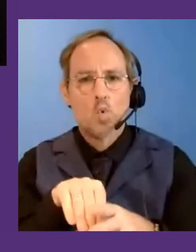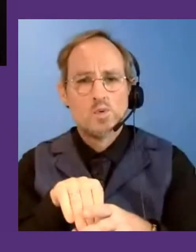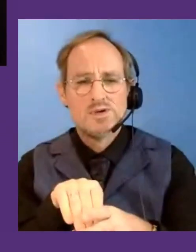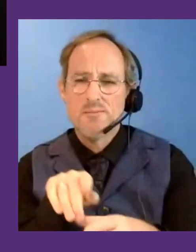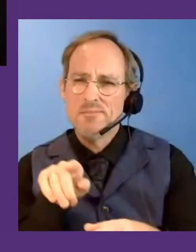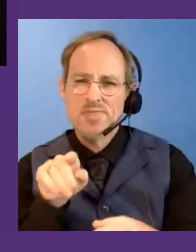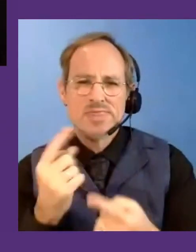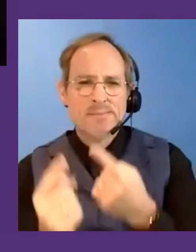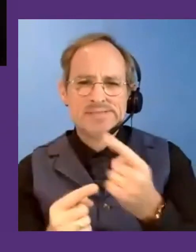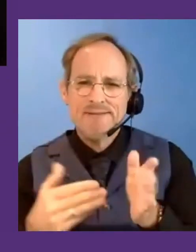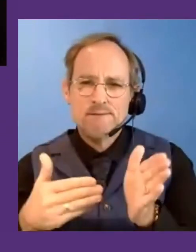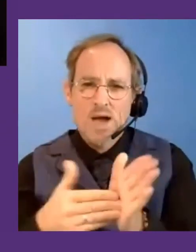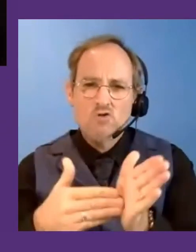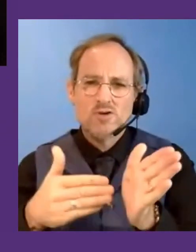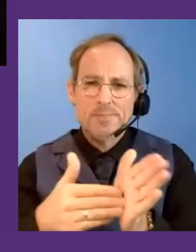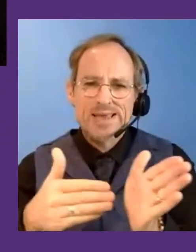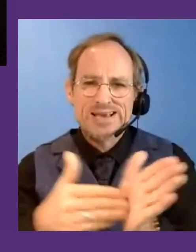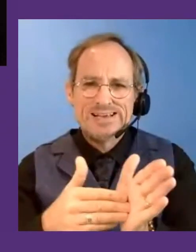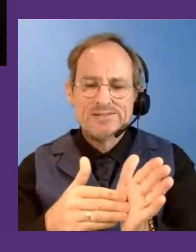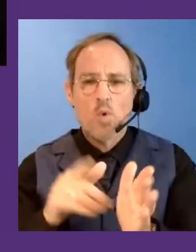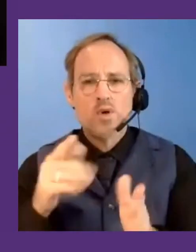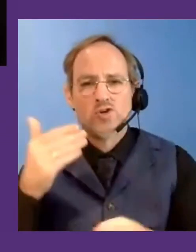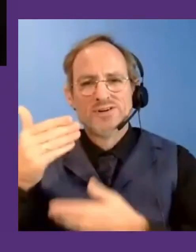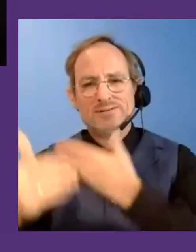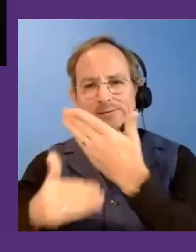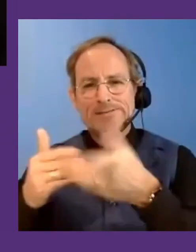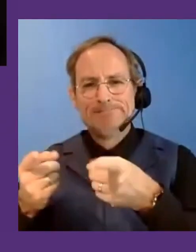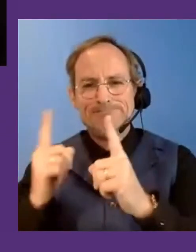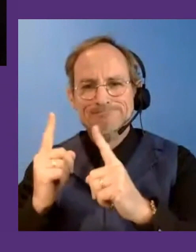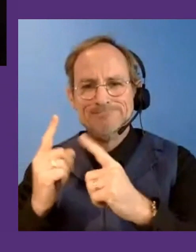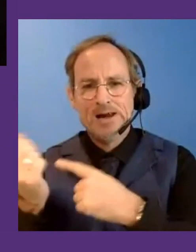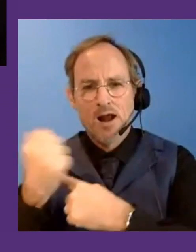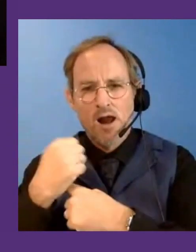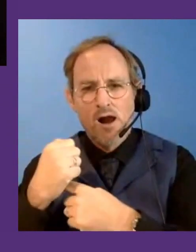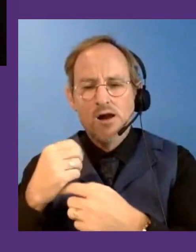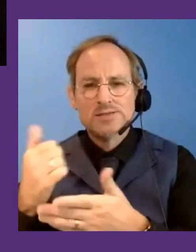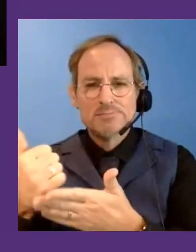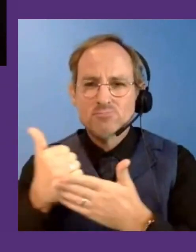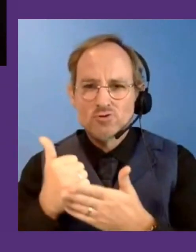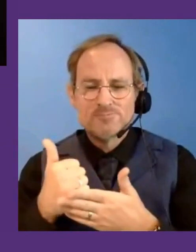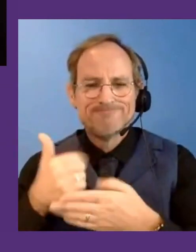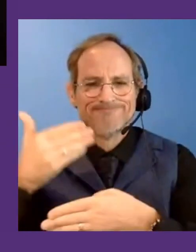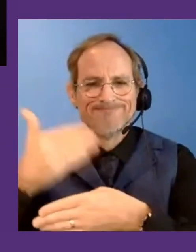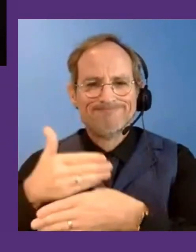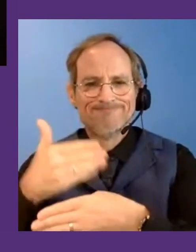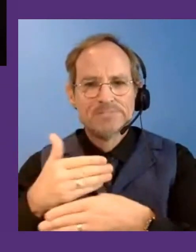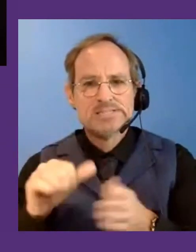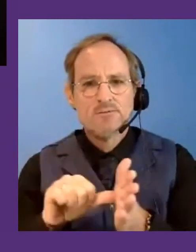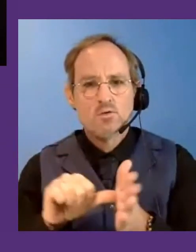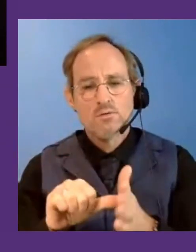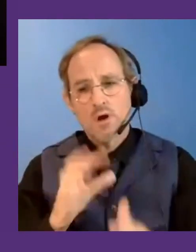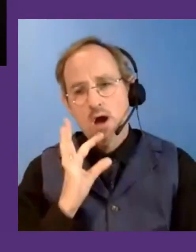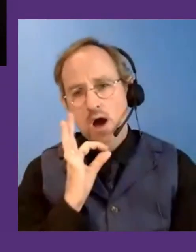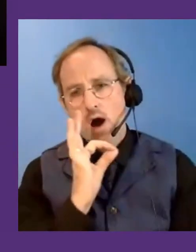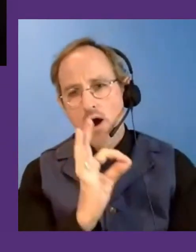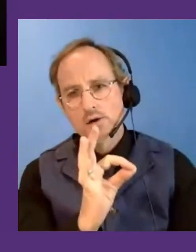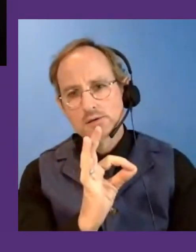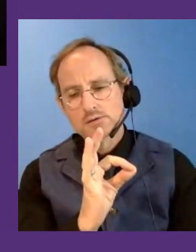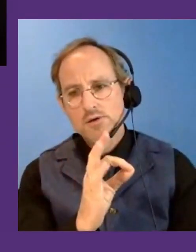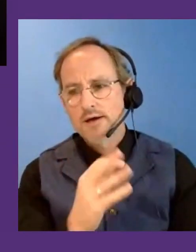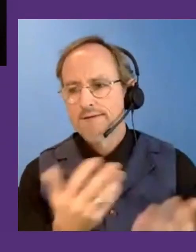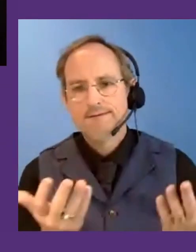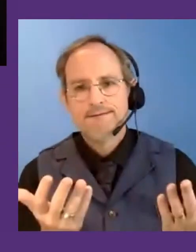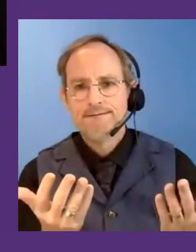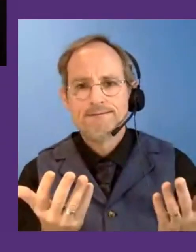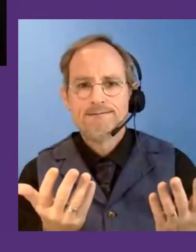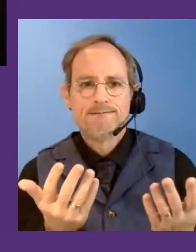themselves heard, to get buy-in from the top. I mean, is there is there any sort of advice you would give if someone